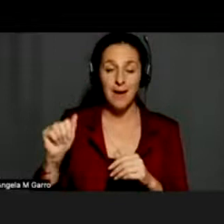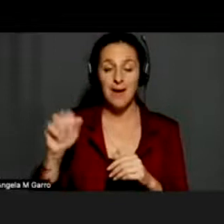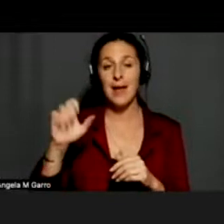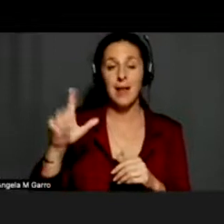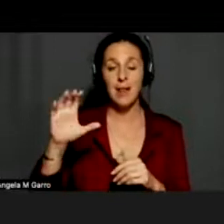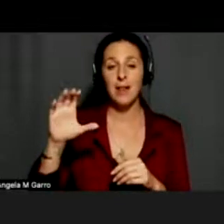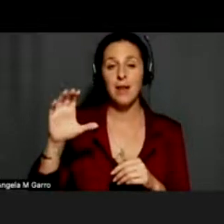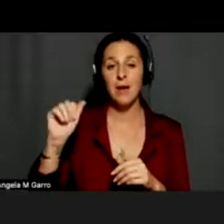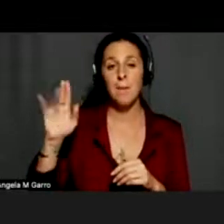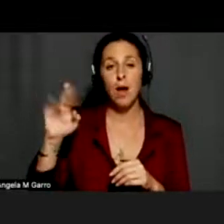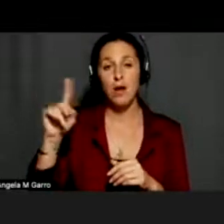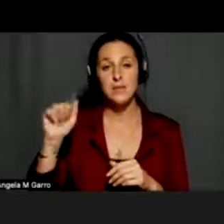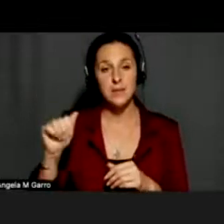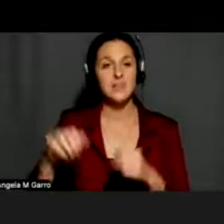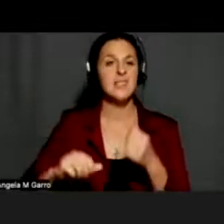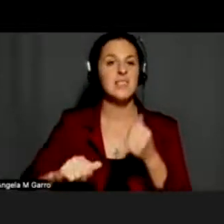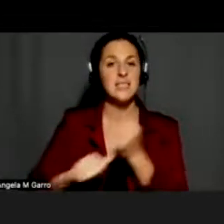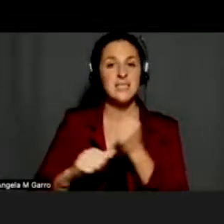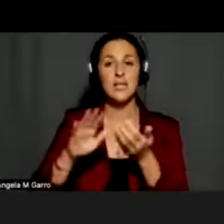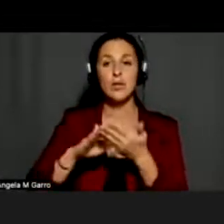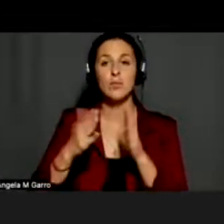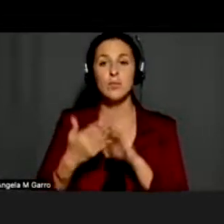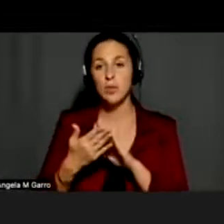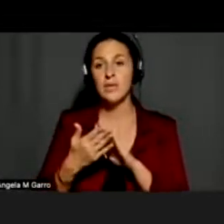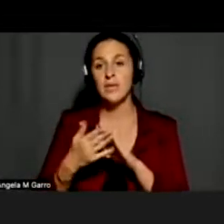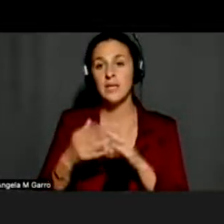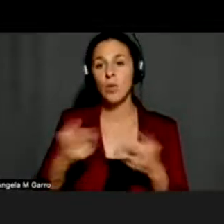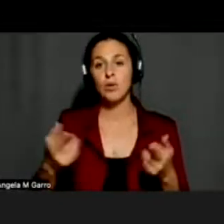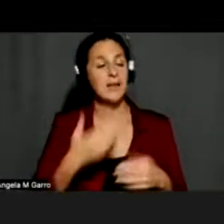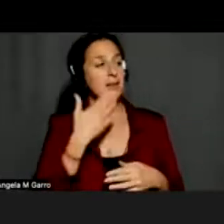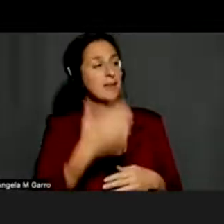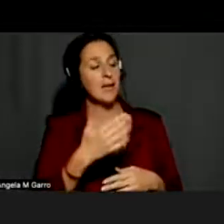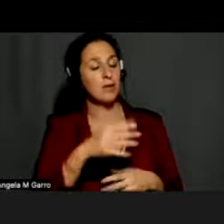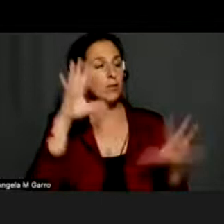Resources. Thank you, President Proctor, members of the public.